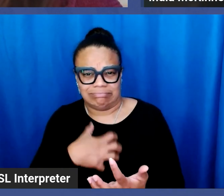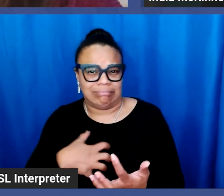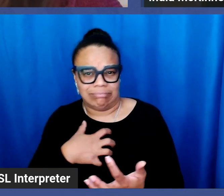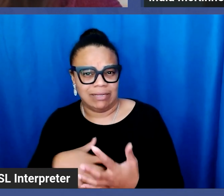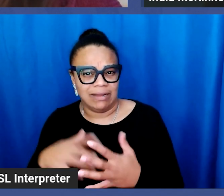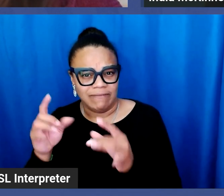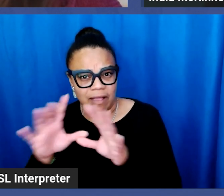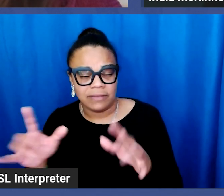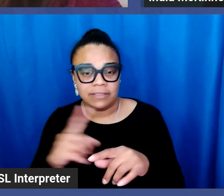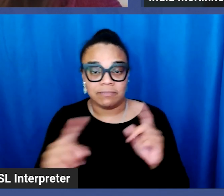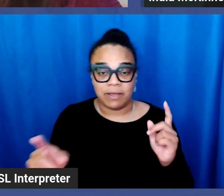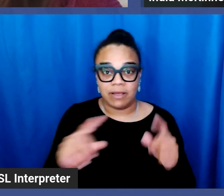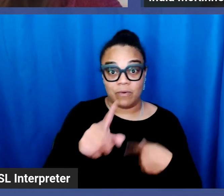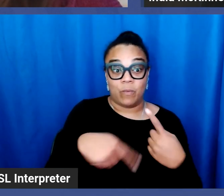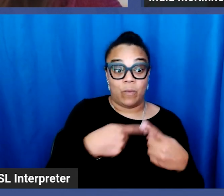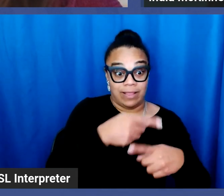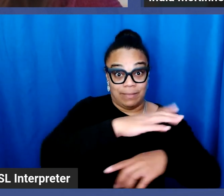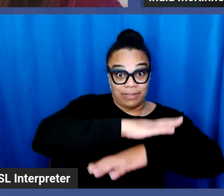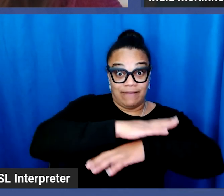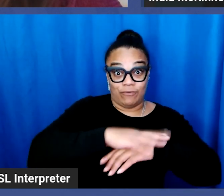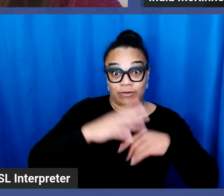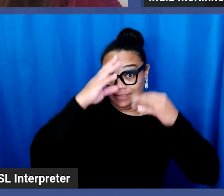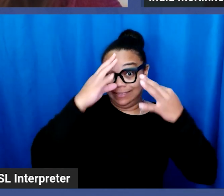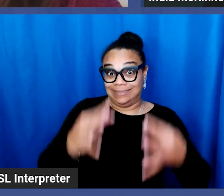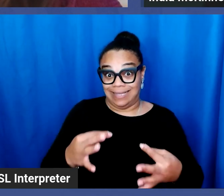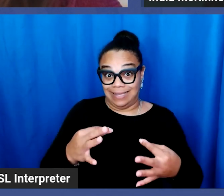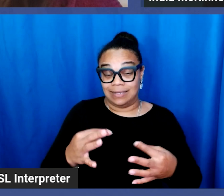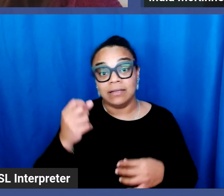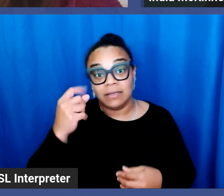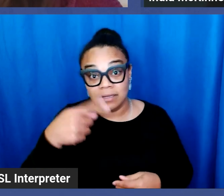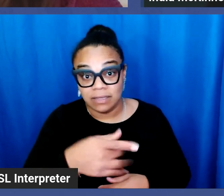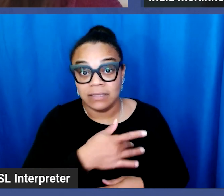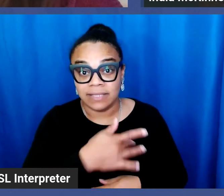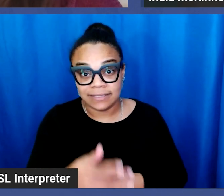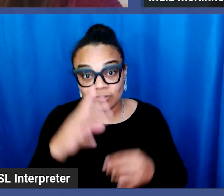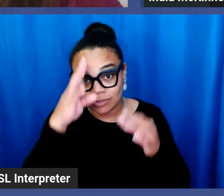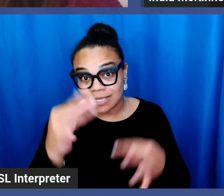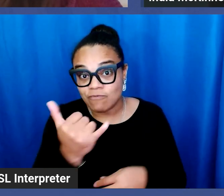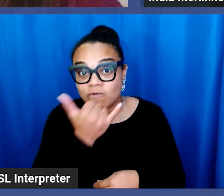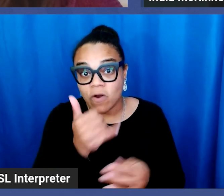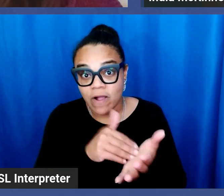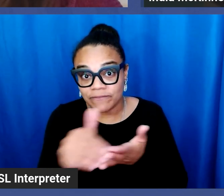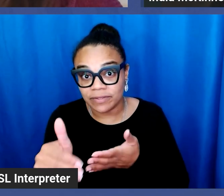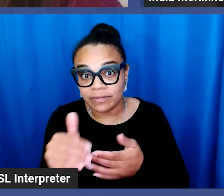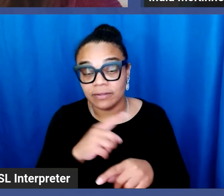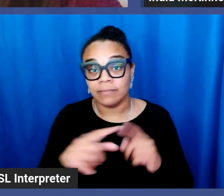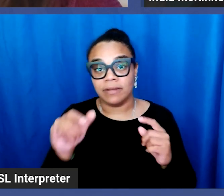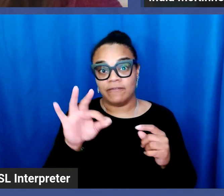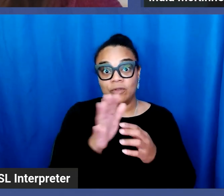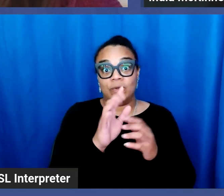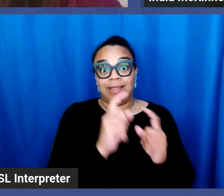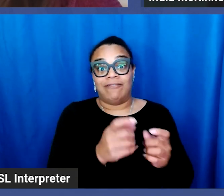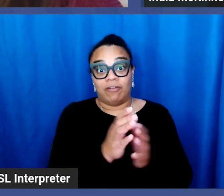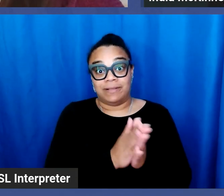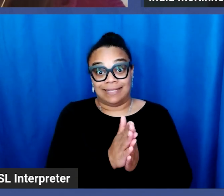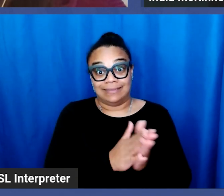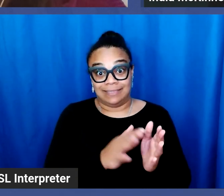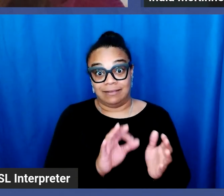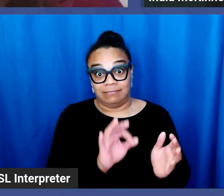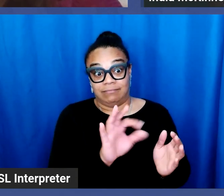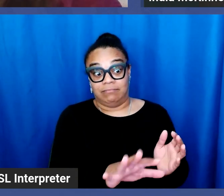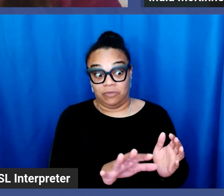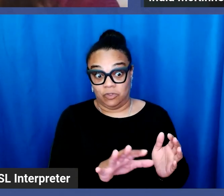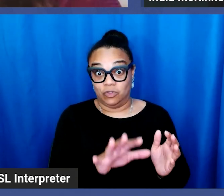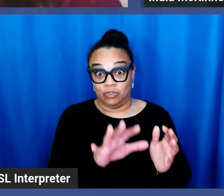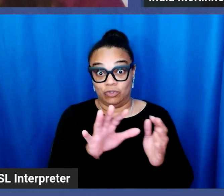But when the platform makes those decisions and they get it wrong a lot, incentivizing them to take down more content